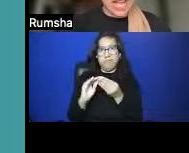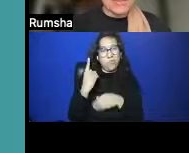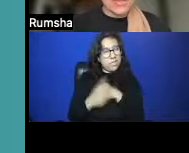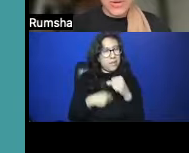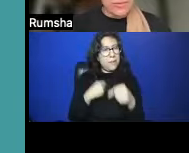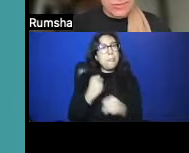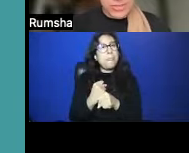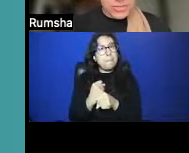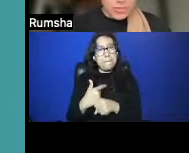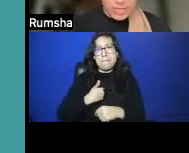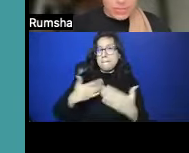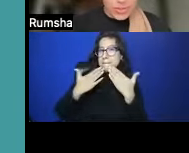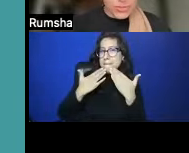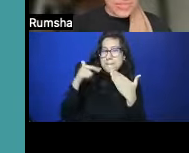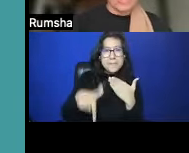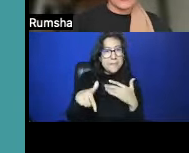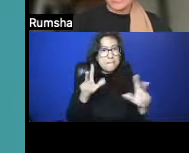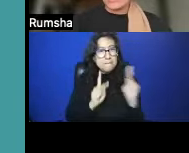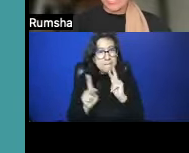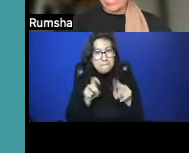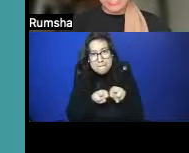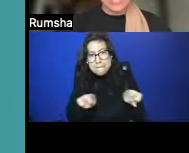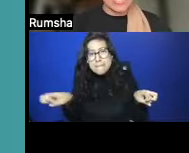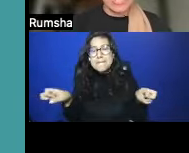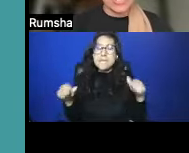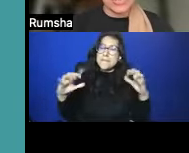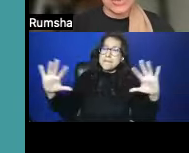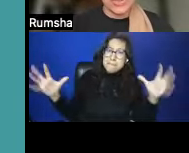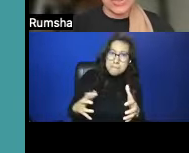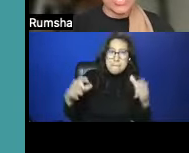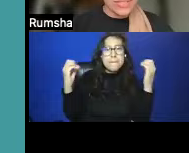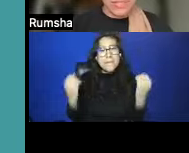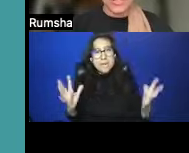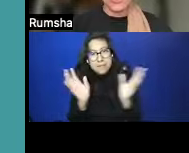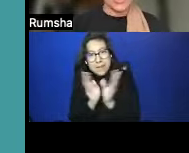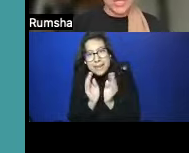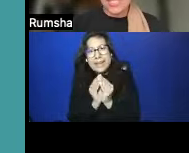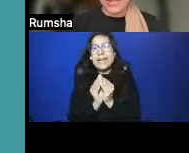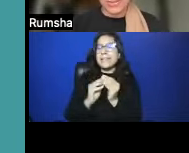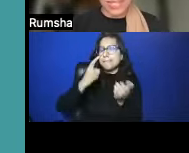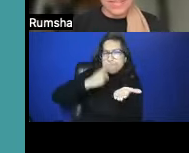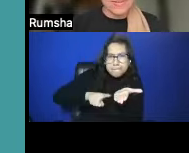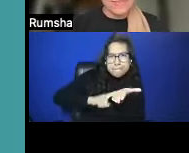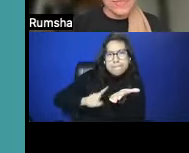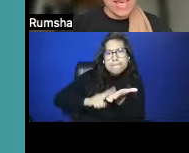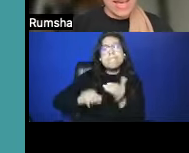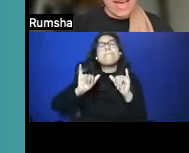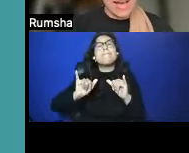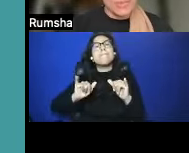I am so grateful for this group of people who have sat through many meetings tending to the research and questions in our